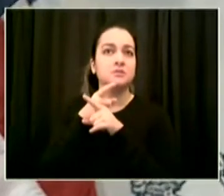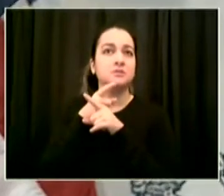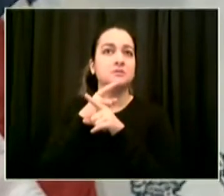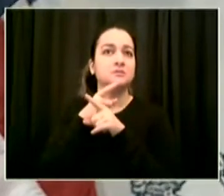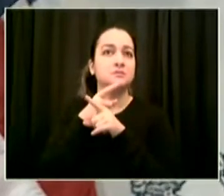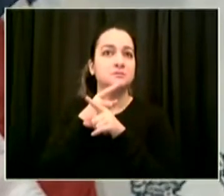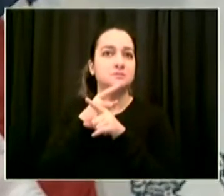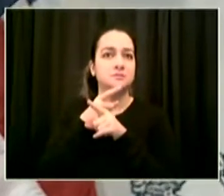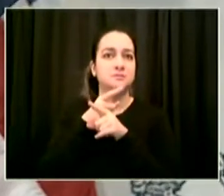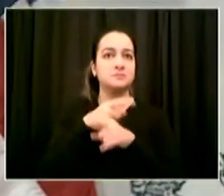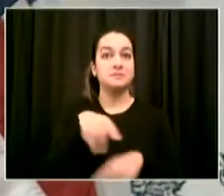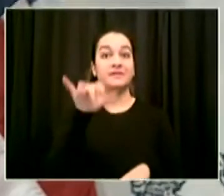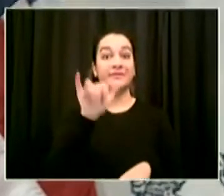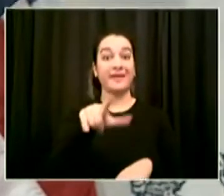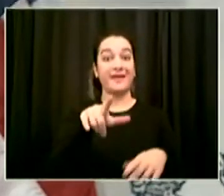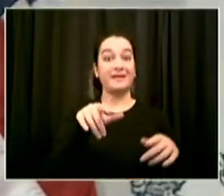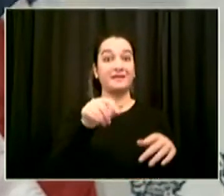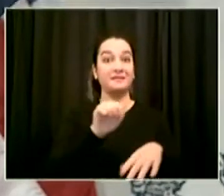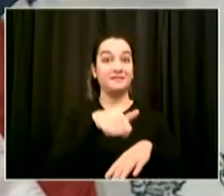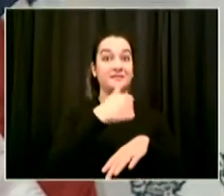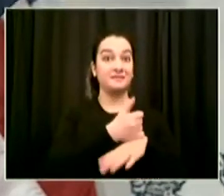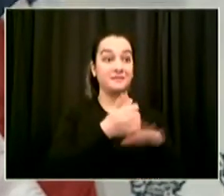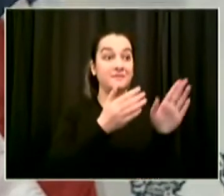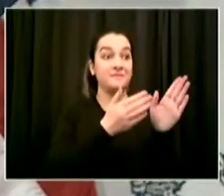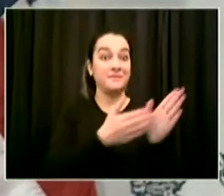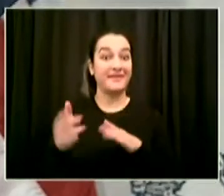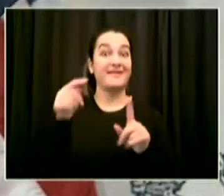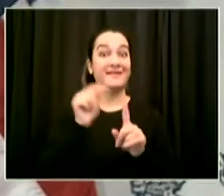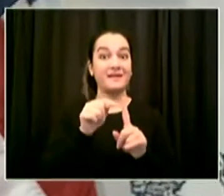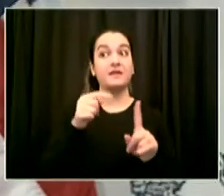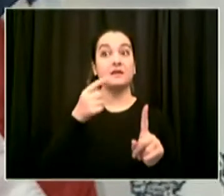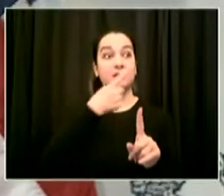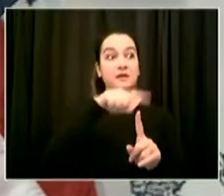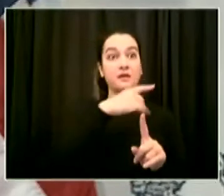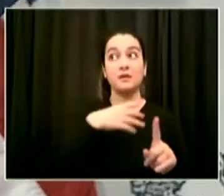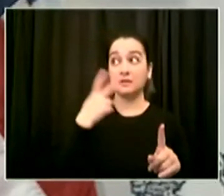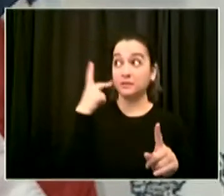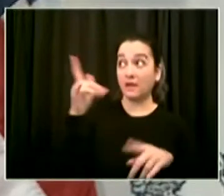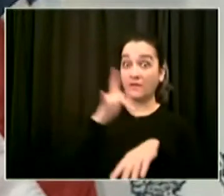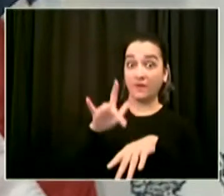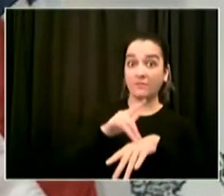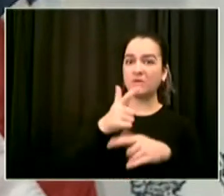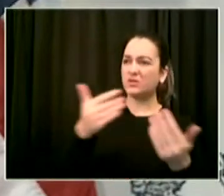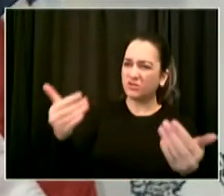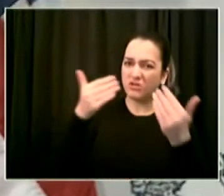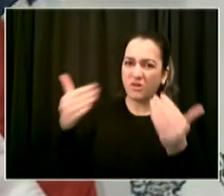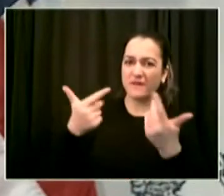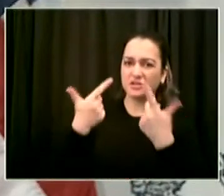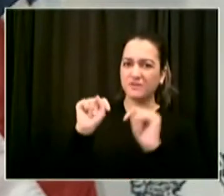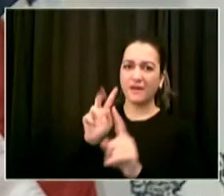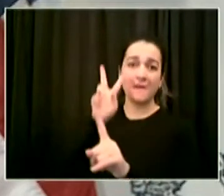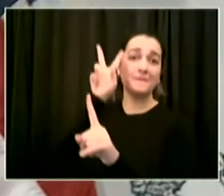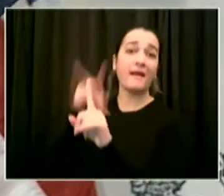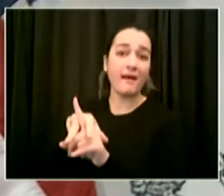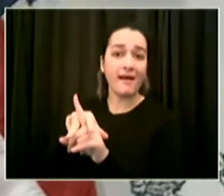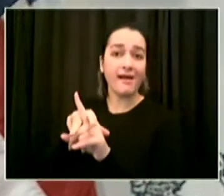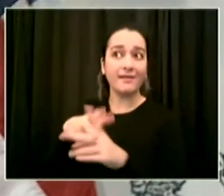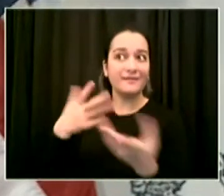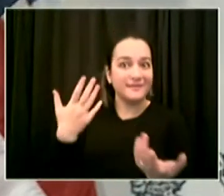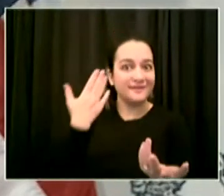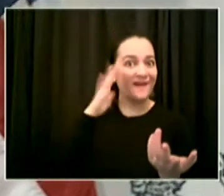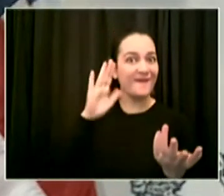who can work well with those community members, who has answers and ideas, who really gets what the community is saying. And that feedback then